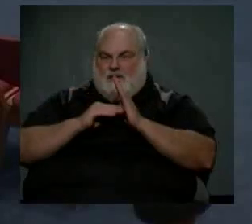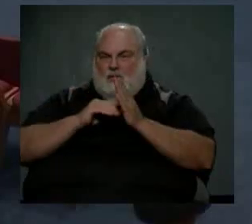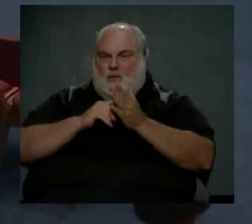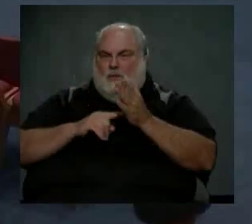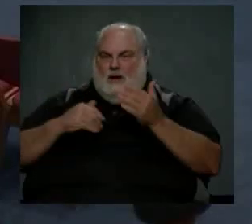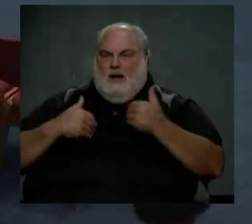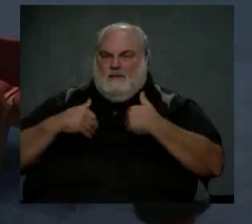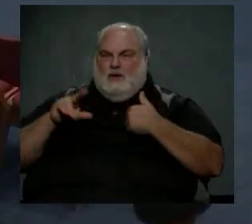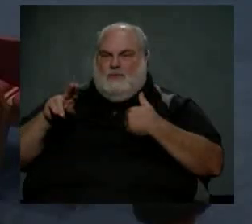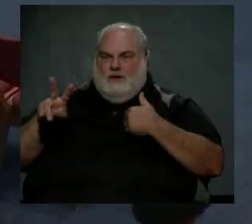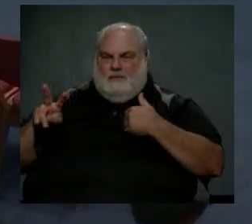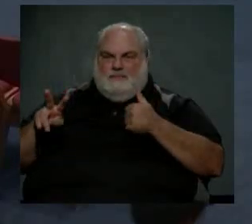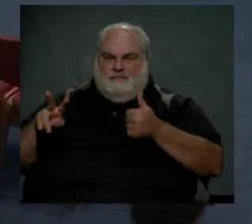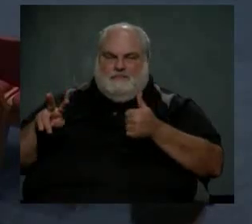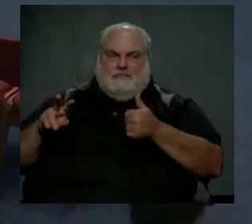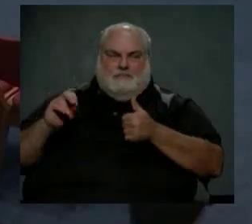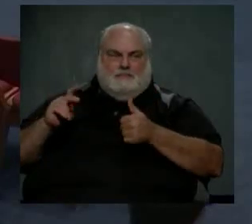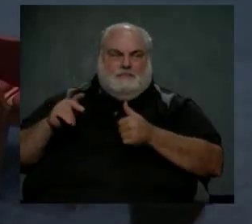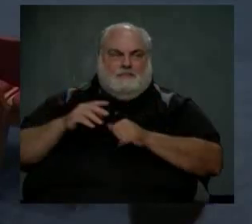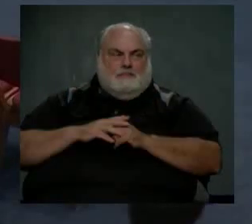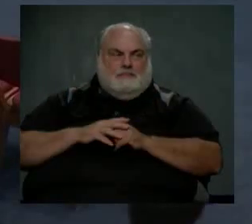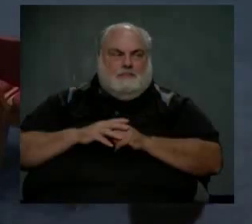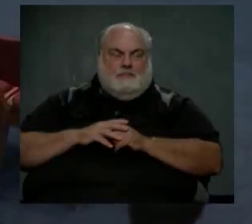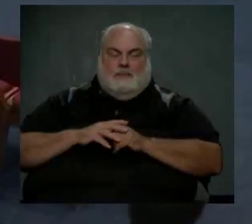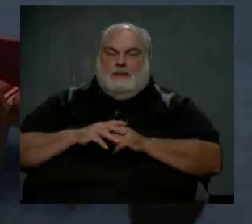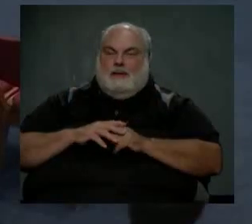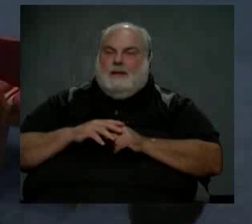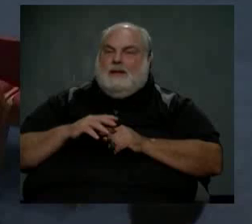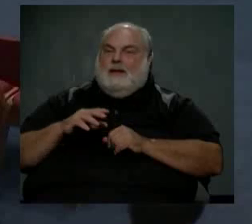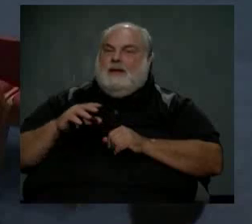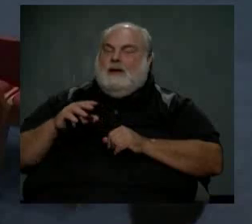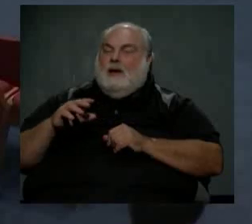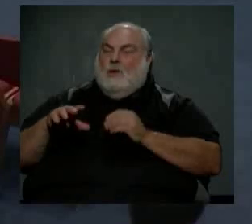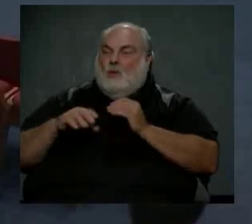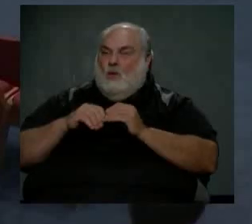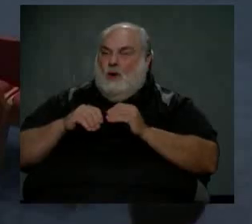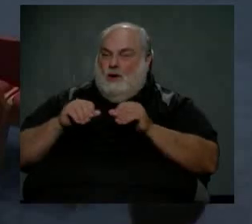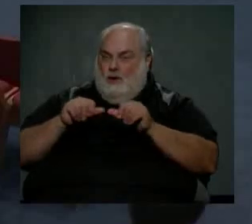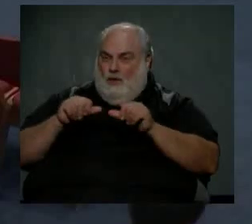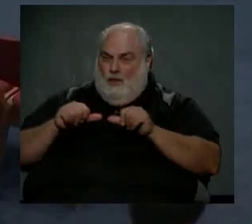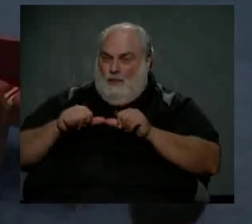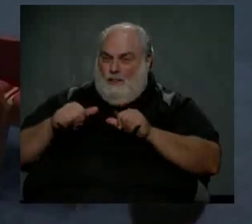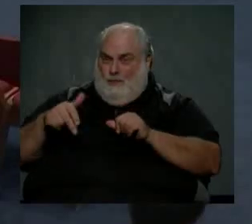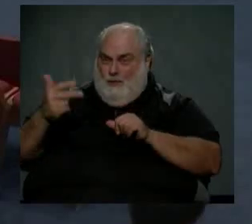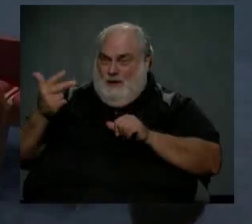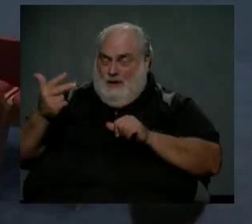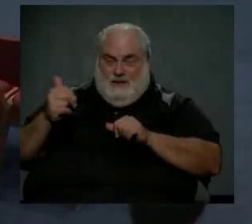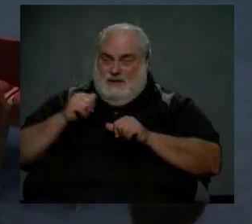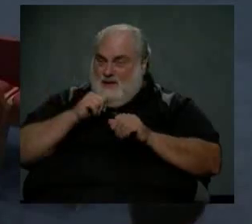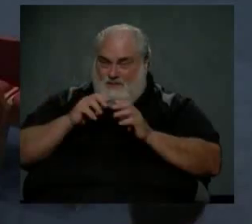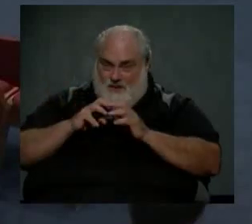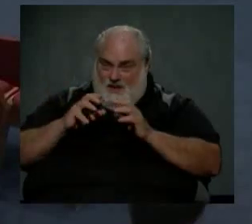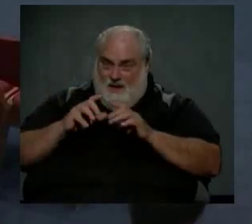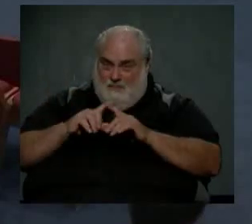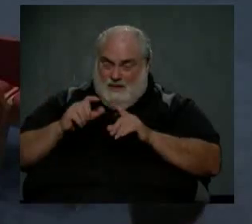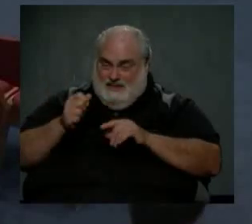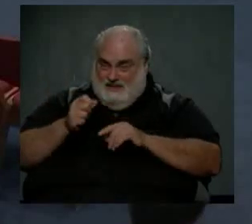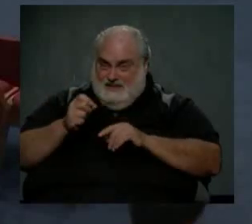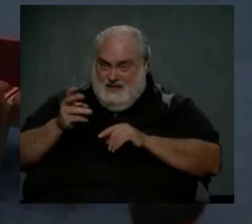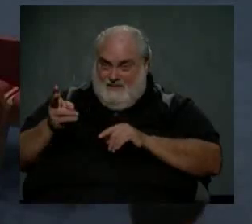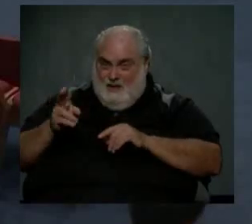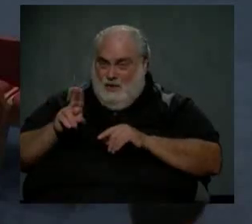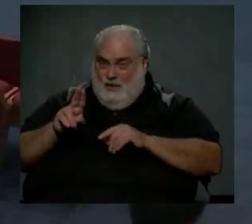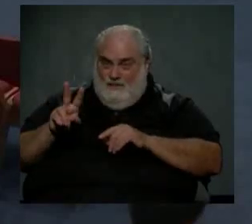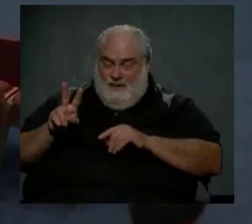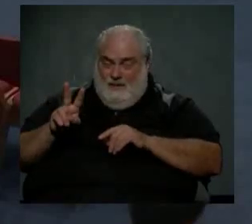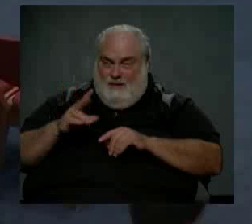thinking. have. Okay, thank you. Could you add Ward 3 to that? We don't have a lot, but we've got several, and